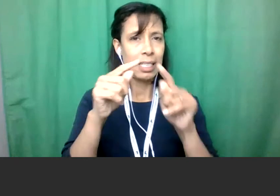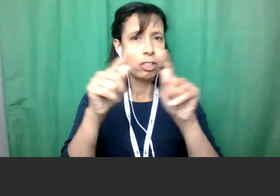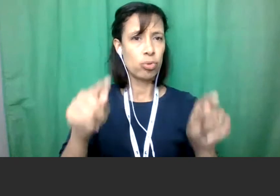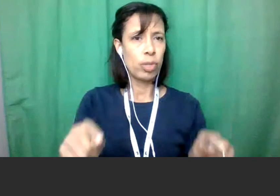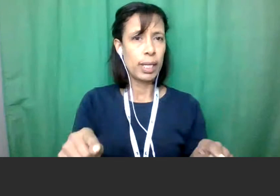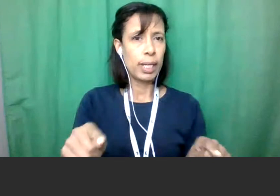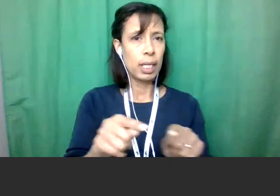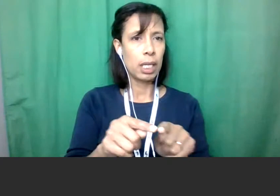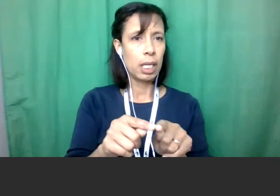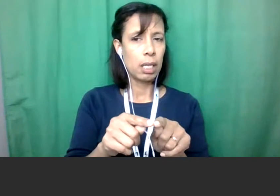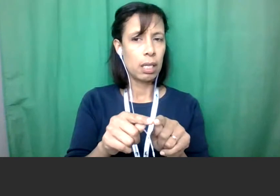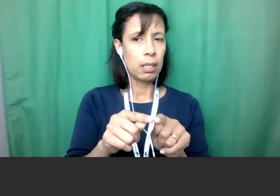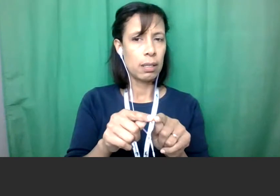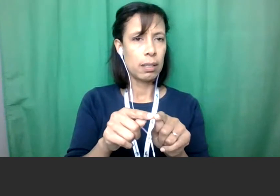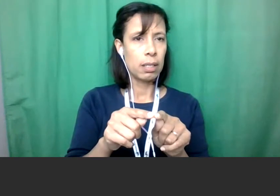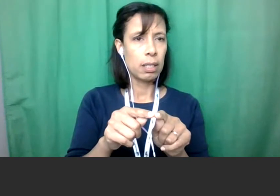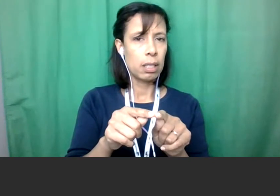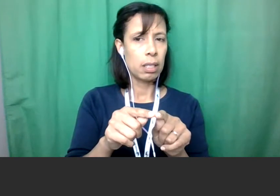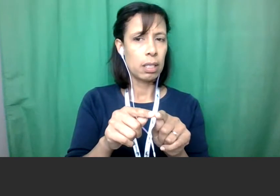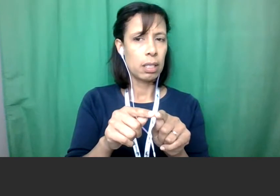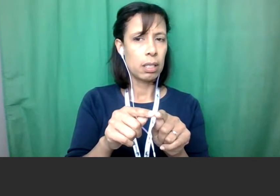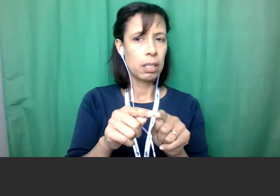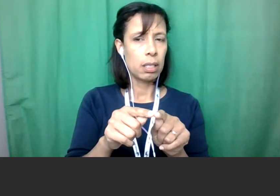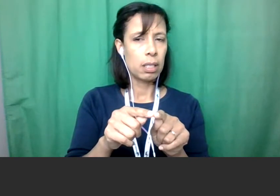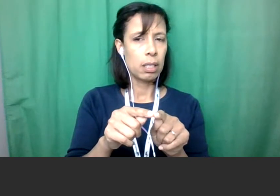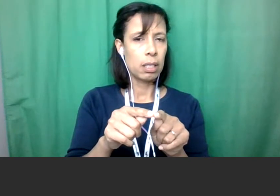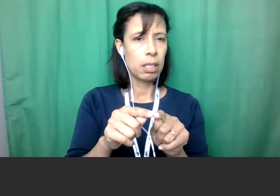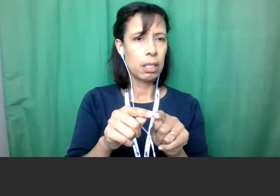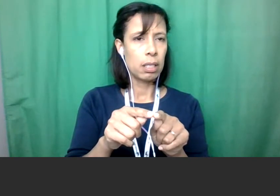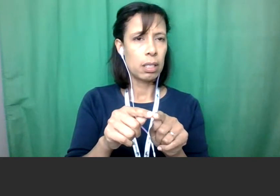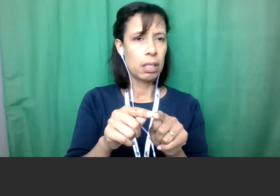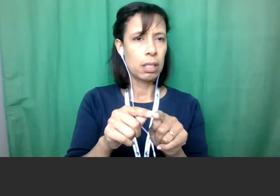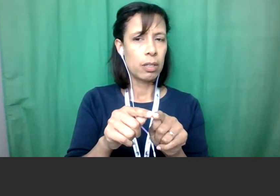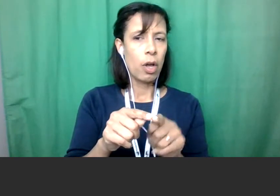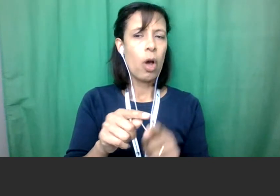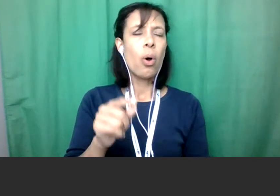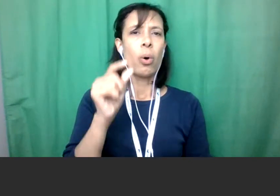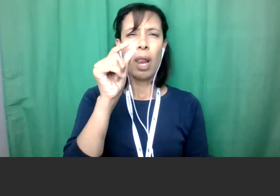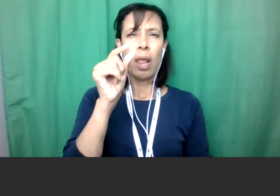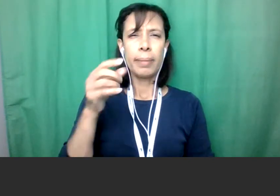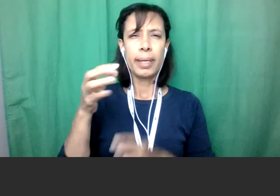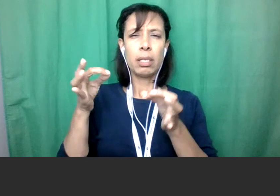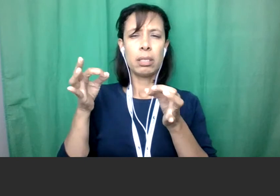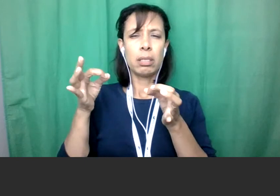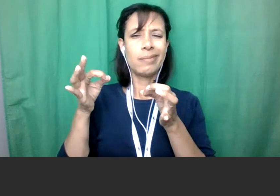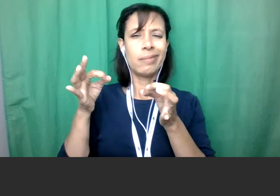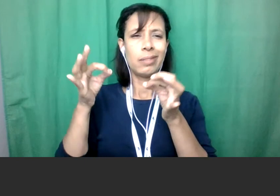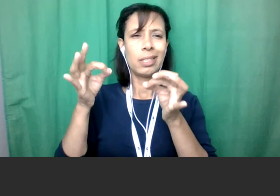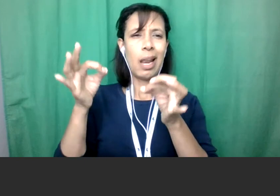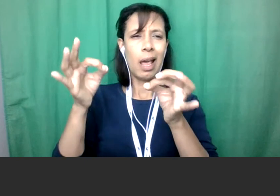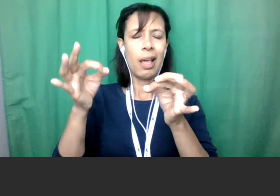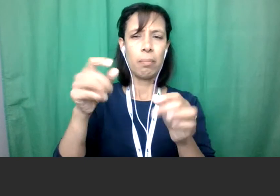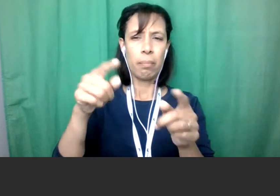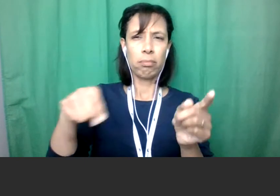Oh, it's a bit delayed. Thanks, George. It might be a little bit of delay, but you're getting an idea there.